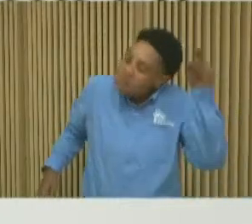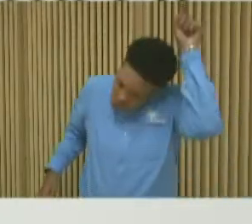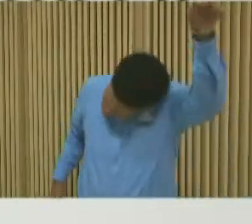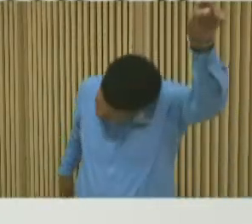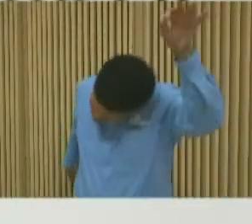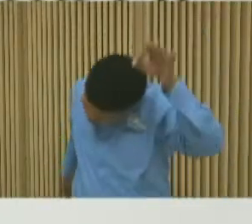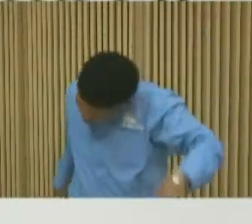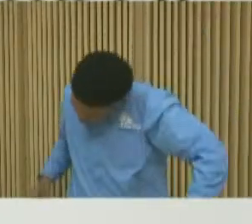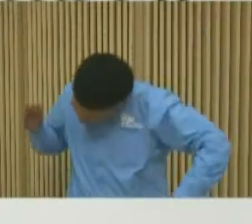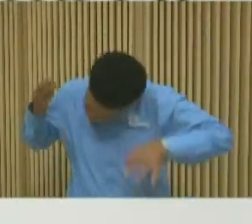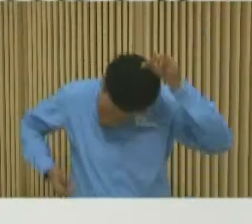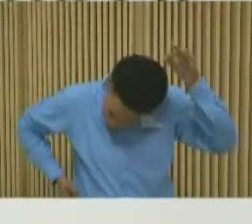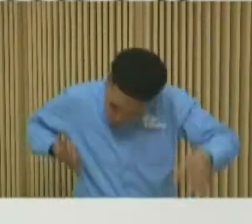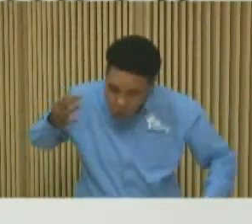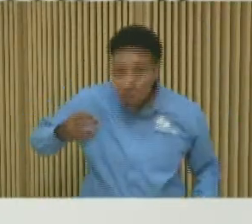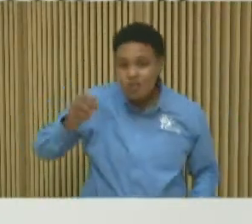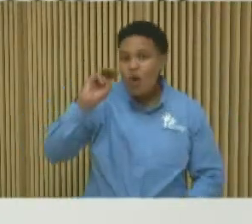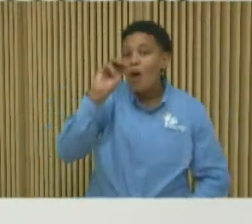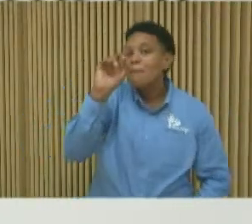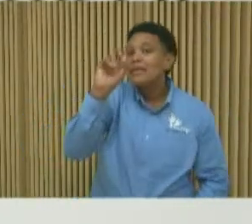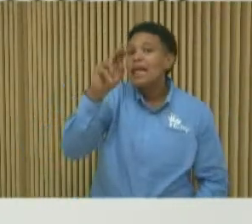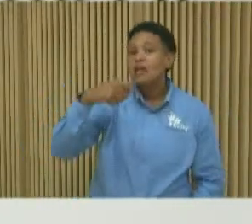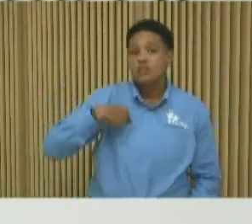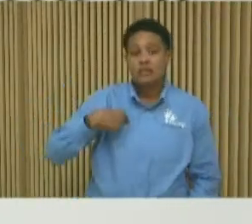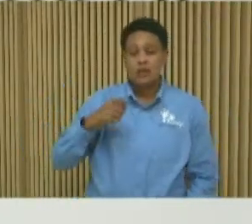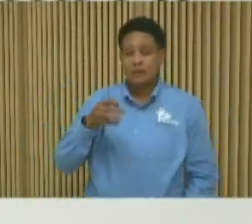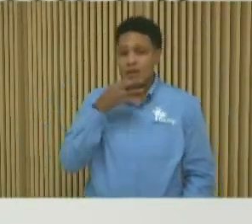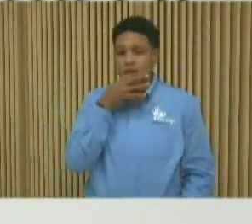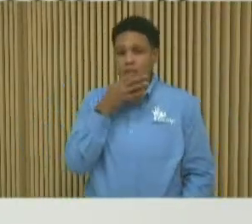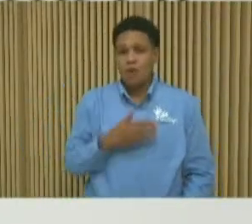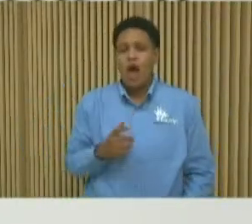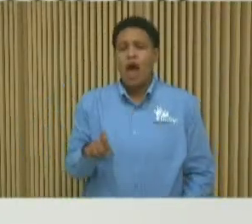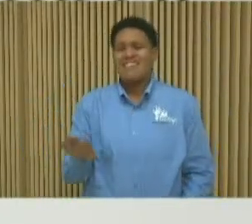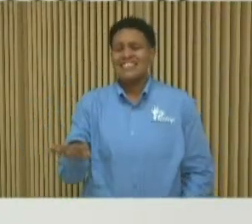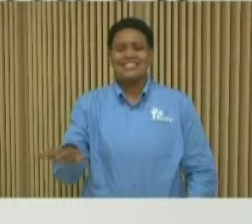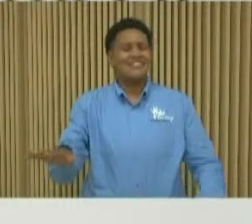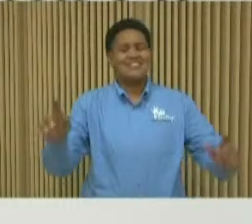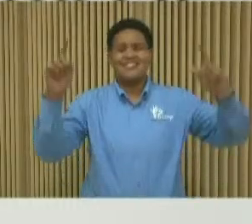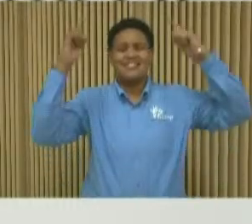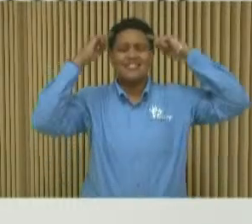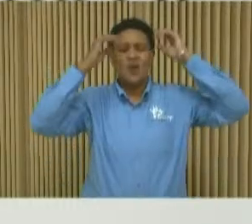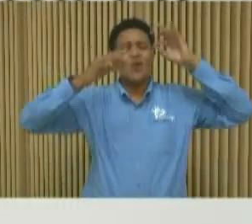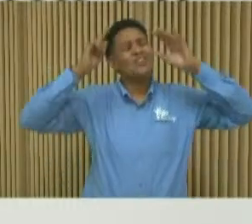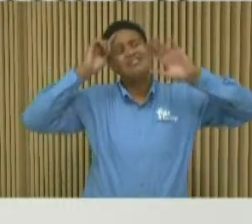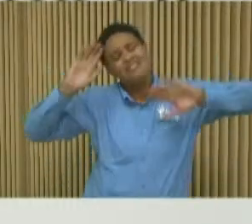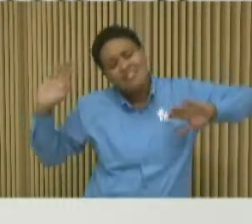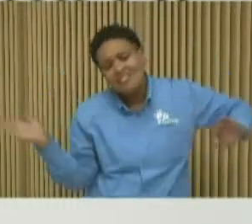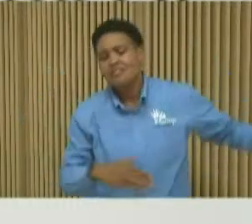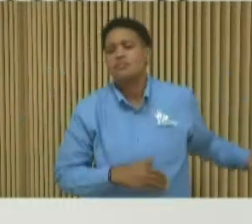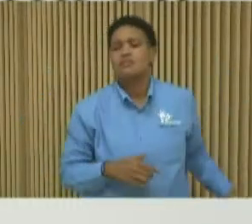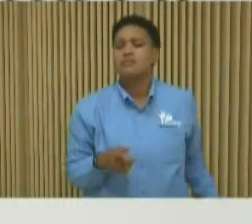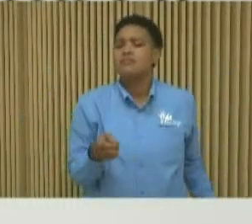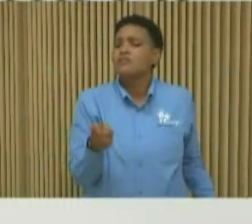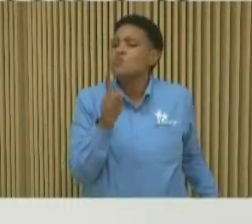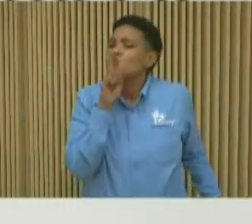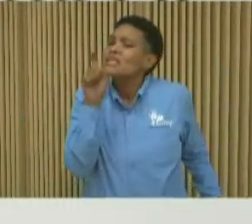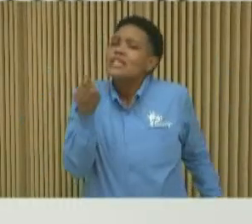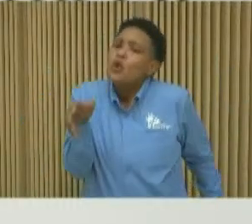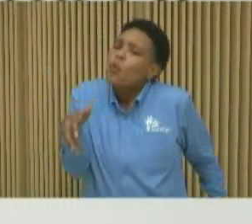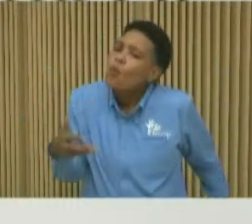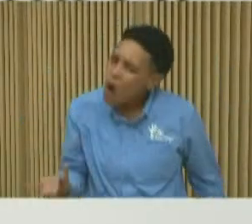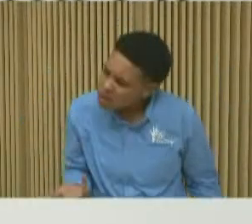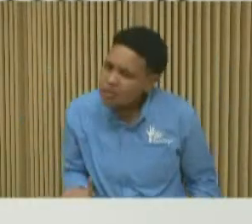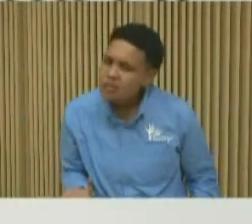has to work at moving them from that space to where they ought to be in terms